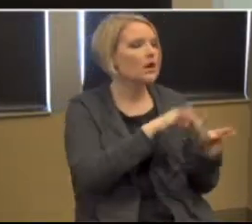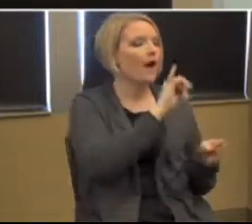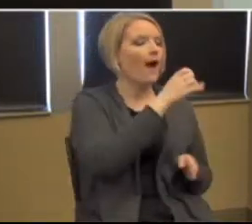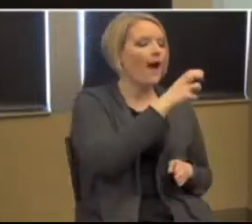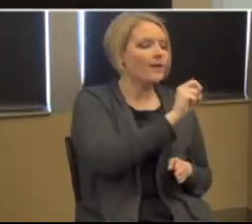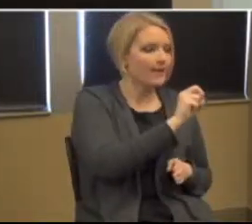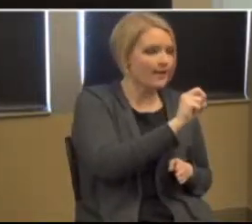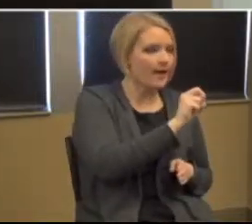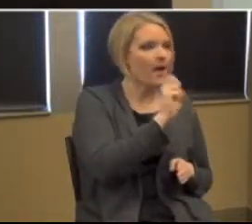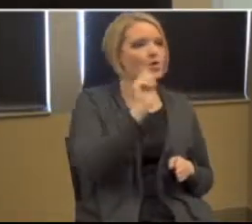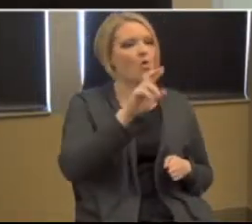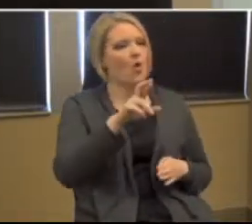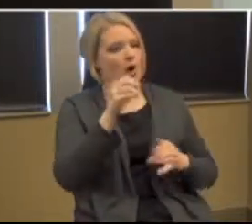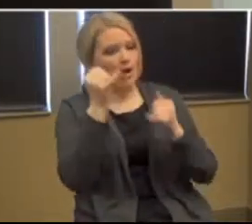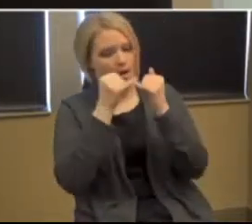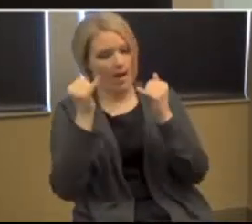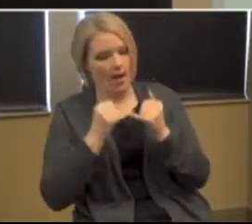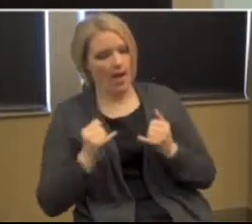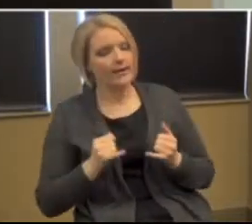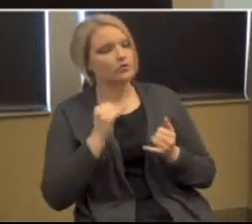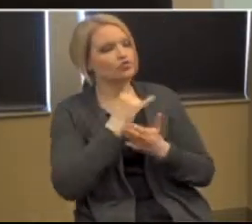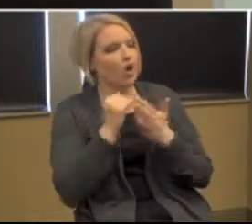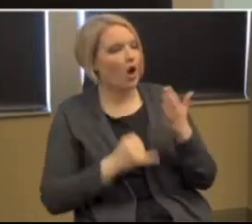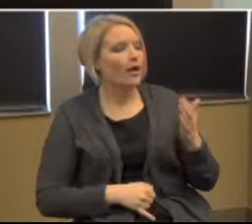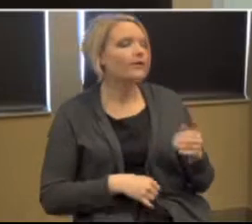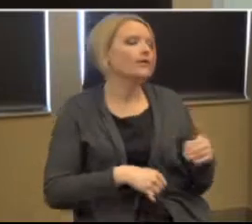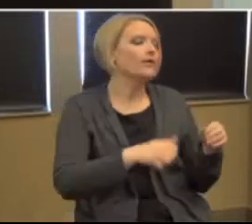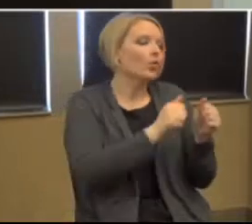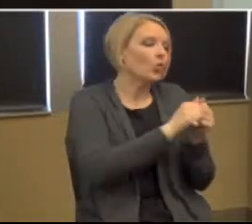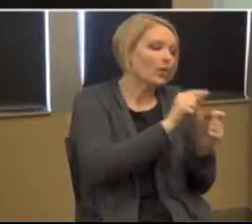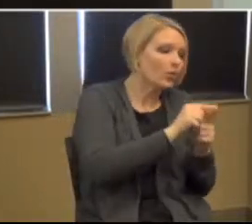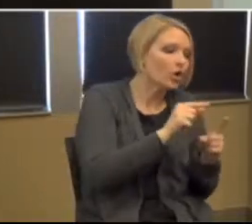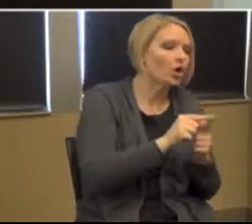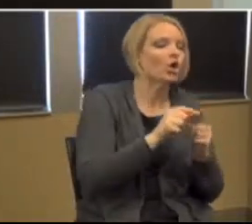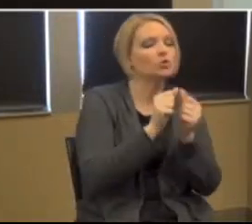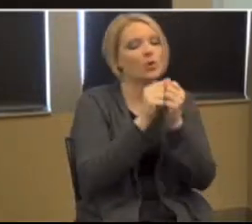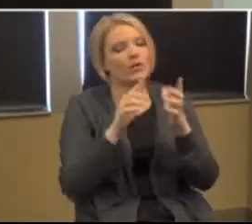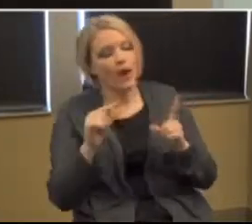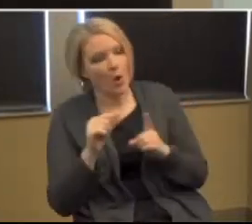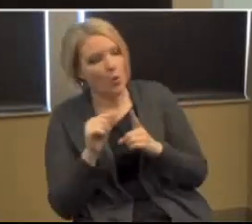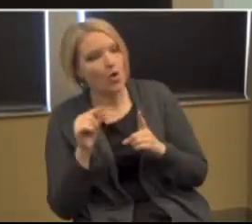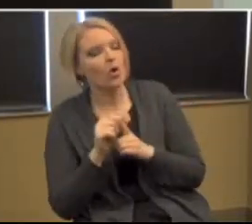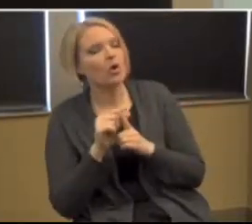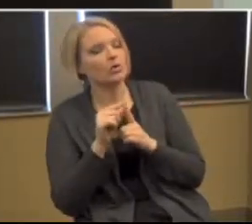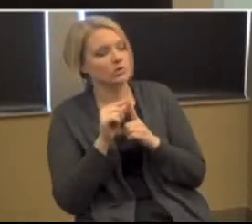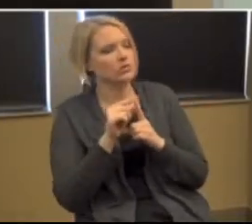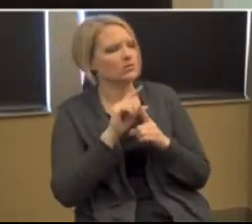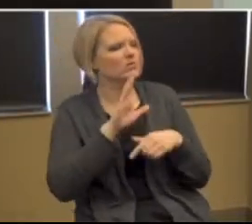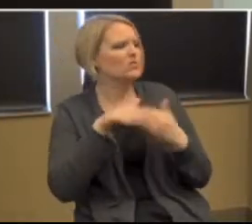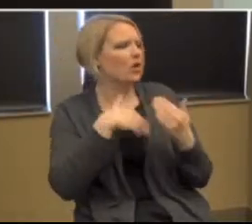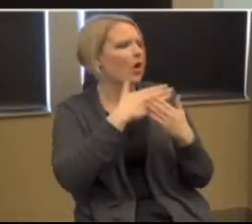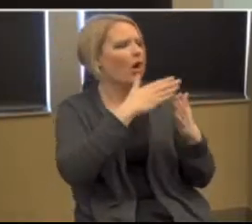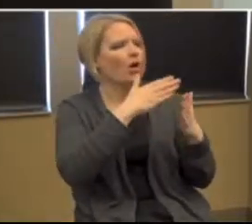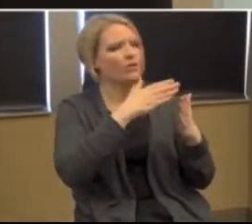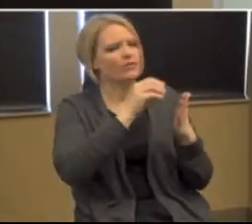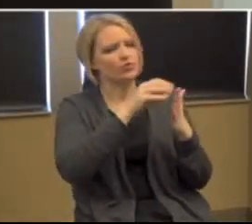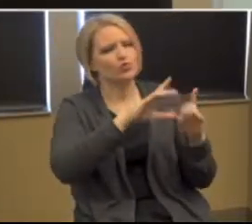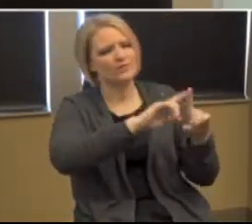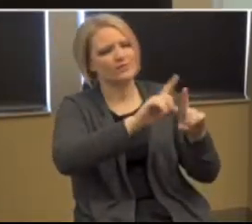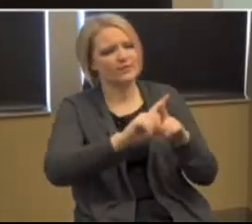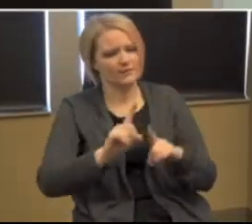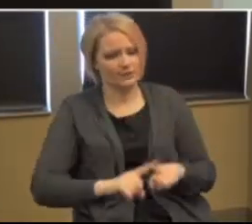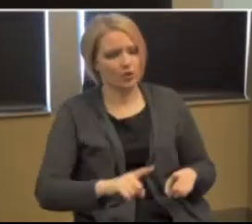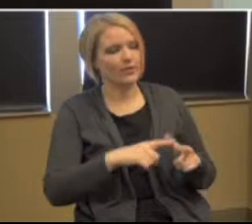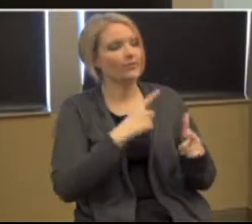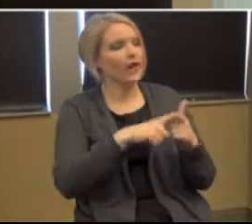line drawings with words, without words. They're more abstract. Kinds of levels. And then lastly, just the written word.